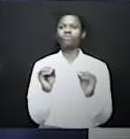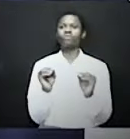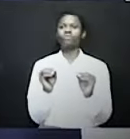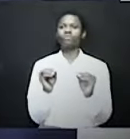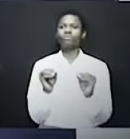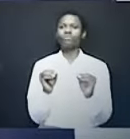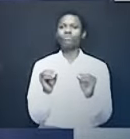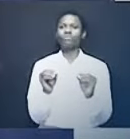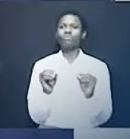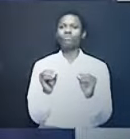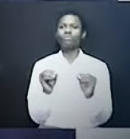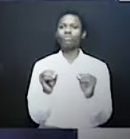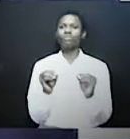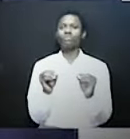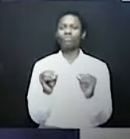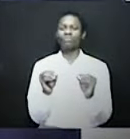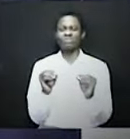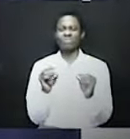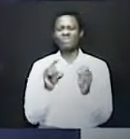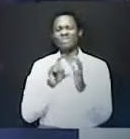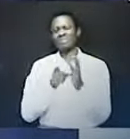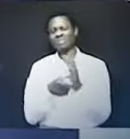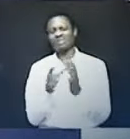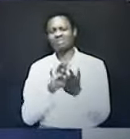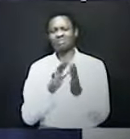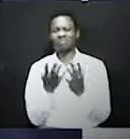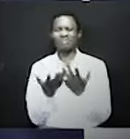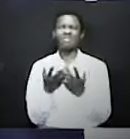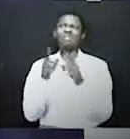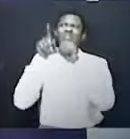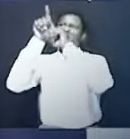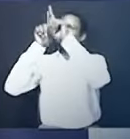the observance of stars.